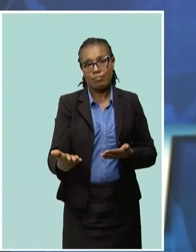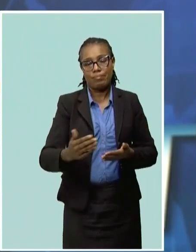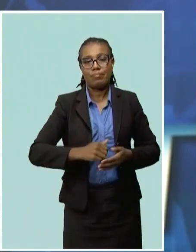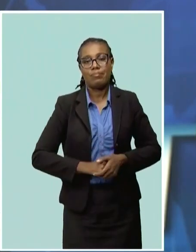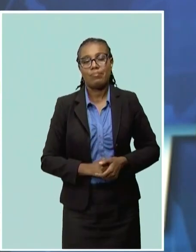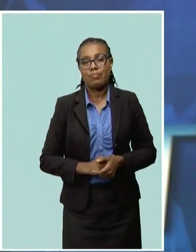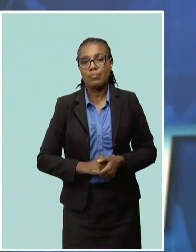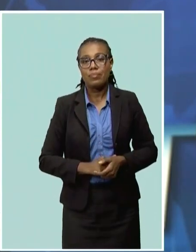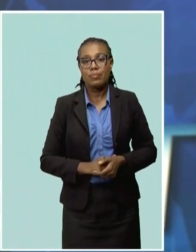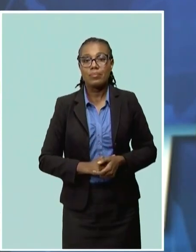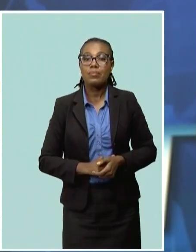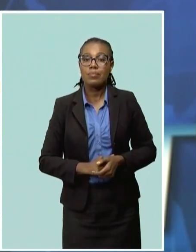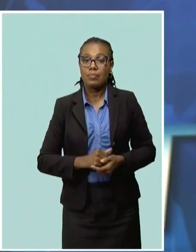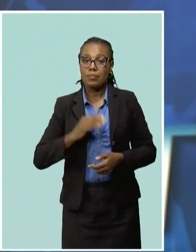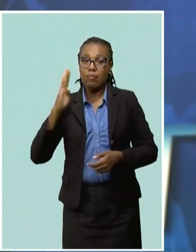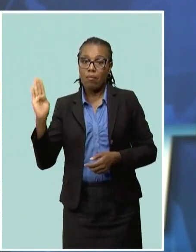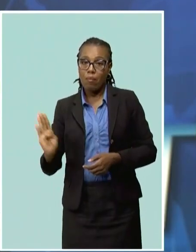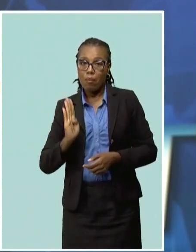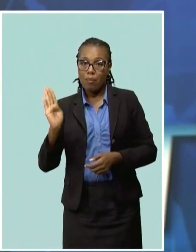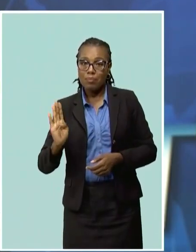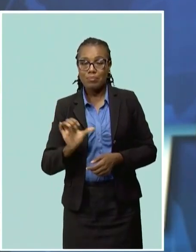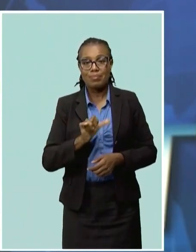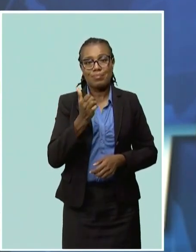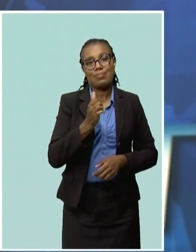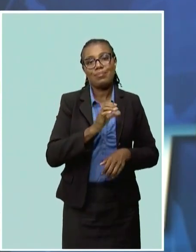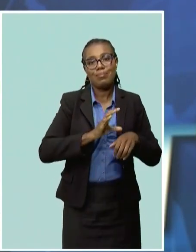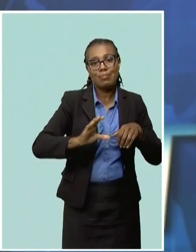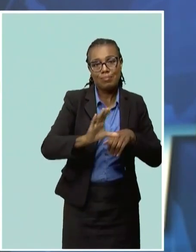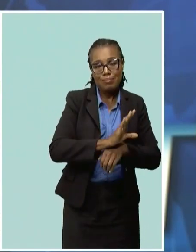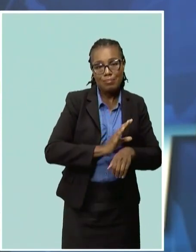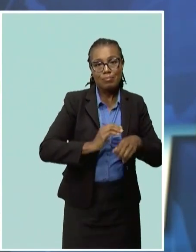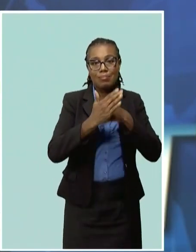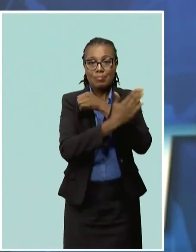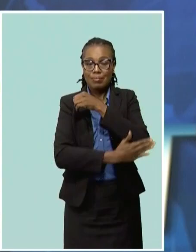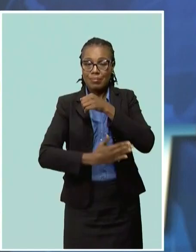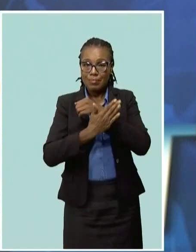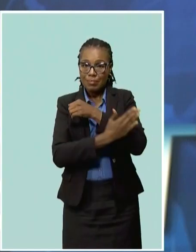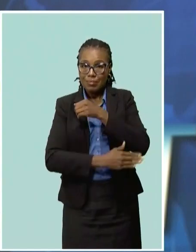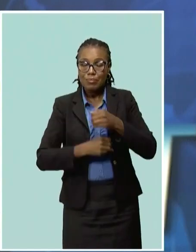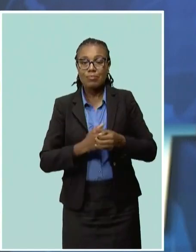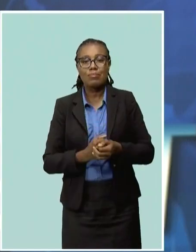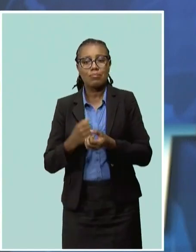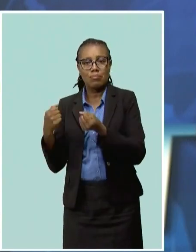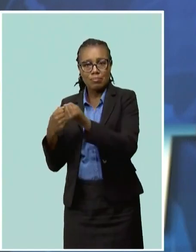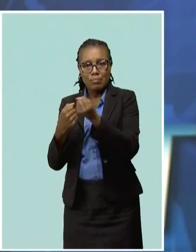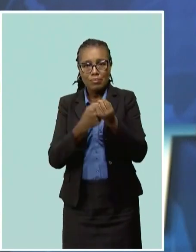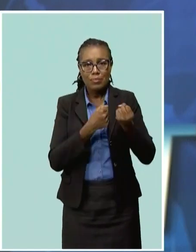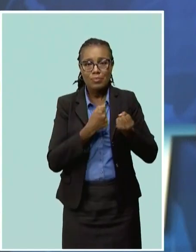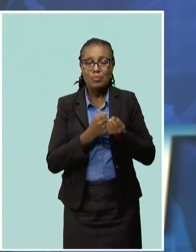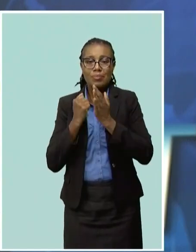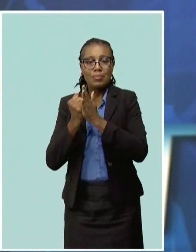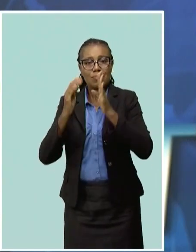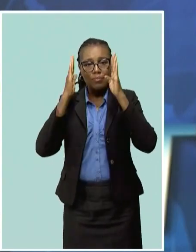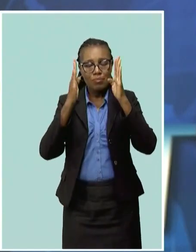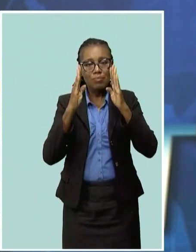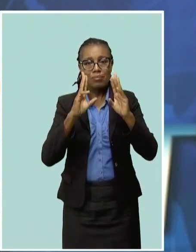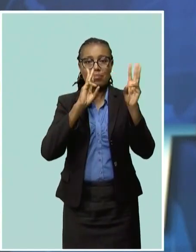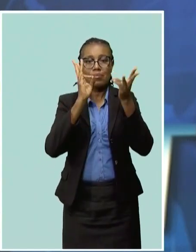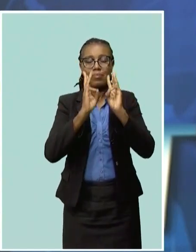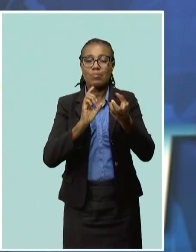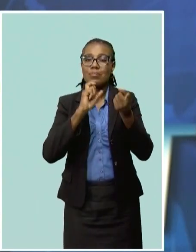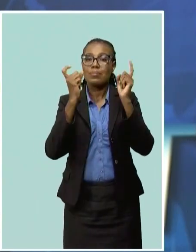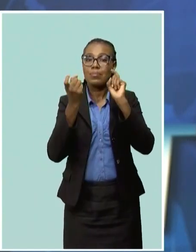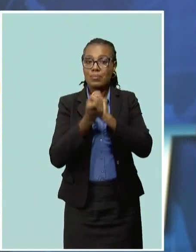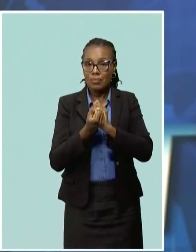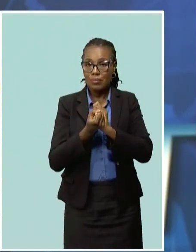Barbados and other countries in the region are getting another major boost in their efforts to address climate change issues. The United States government will